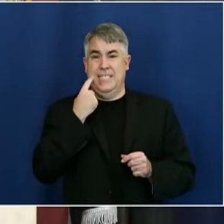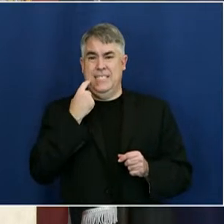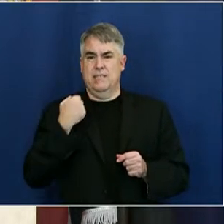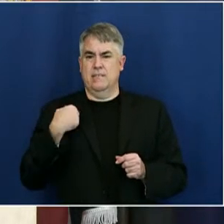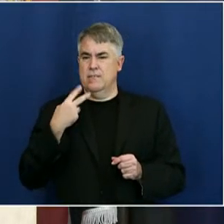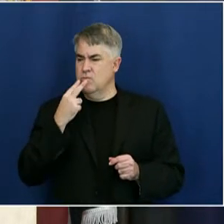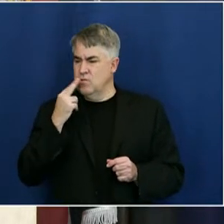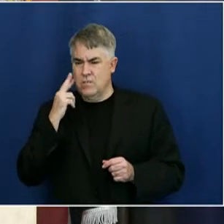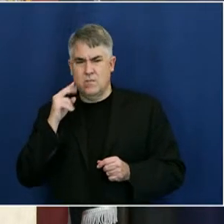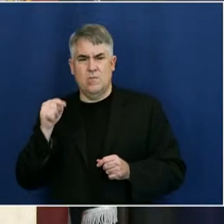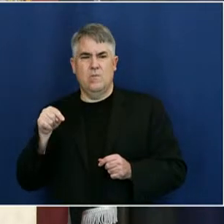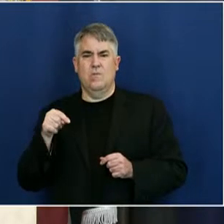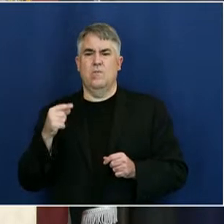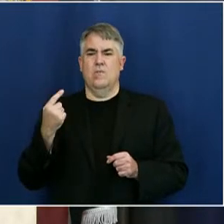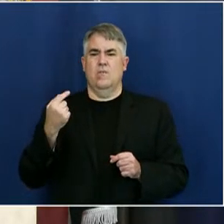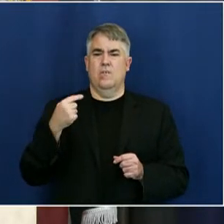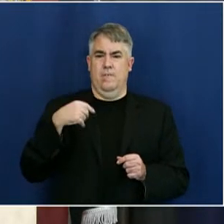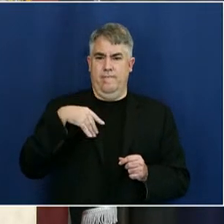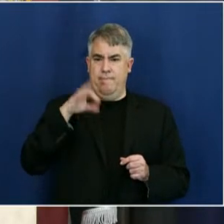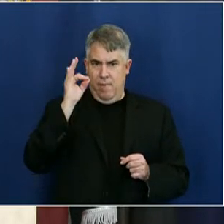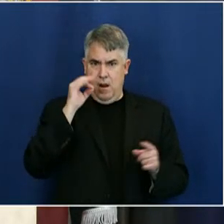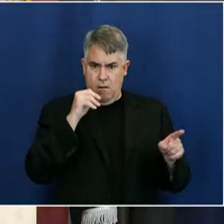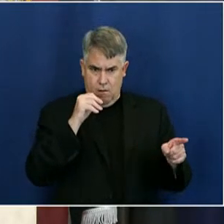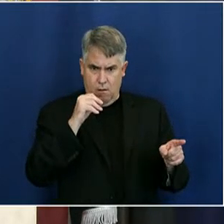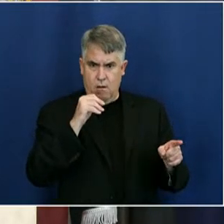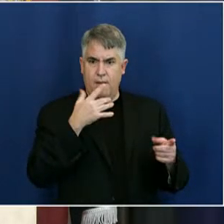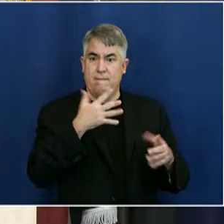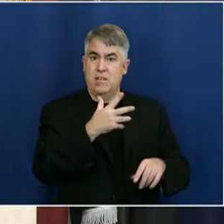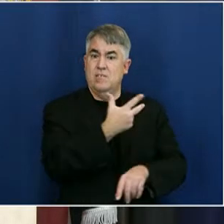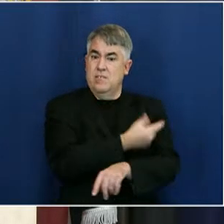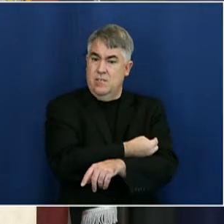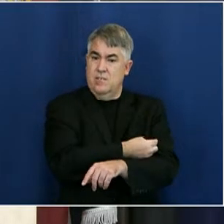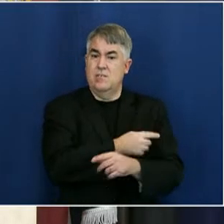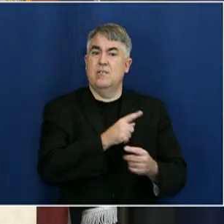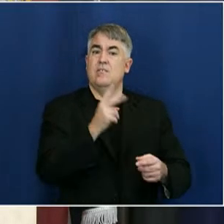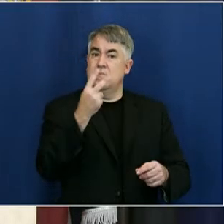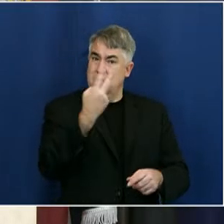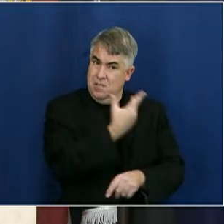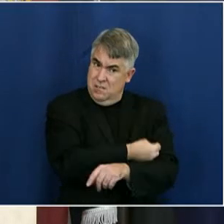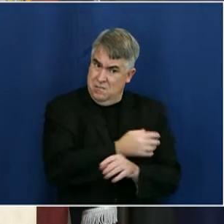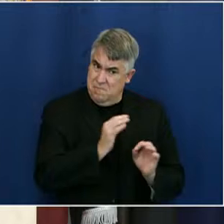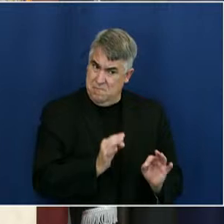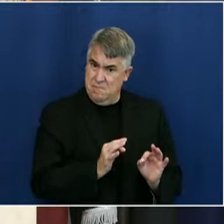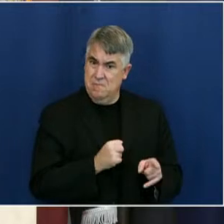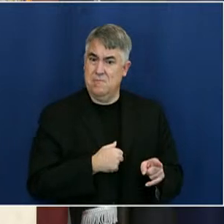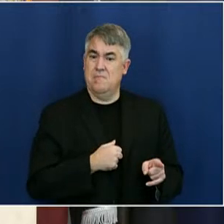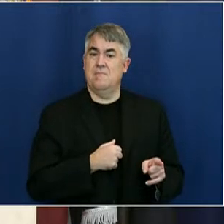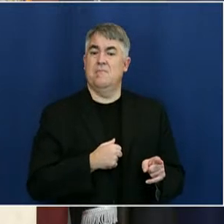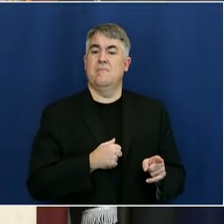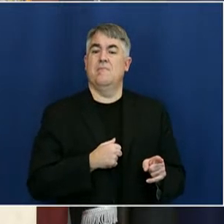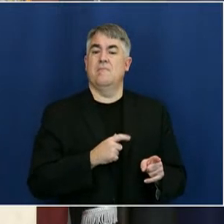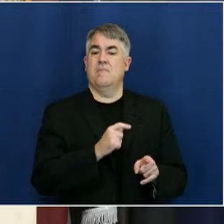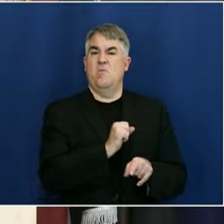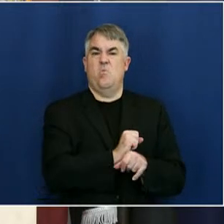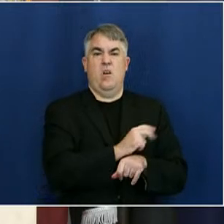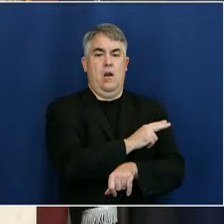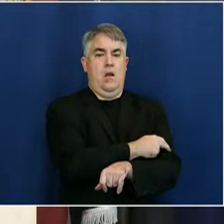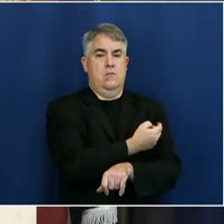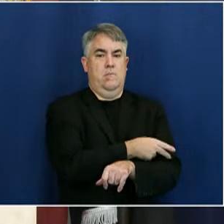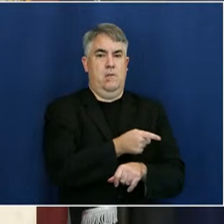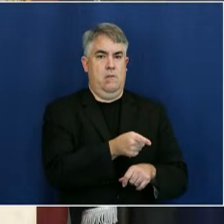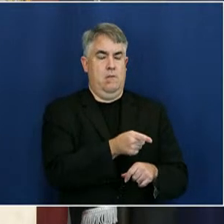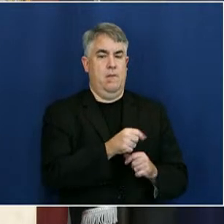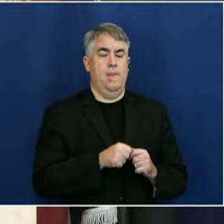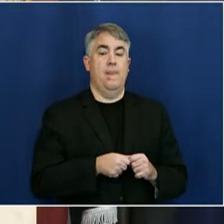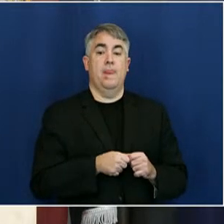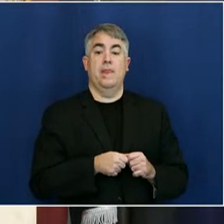who has had a full series, a healthcare worker, as a matter of fact, who did come